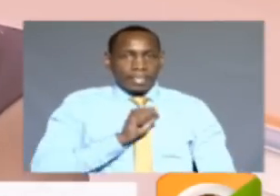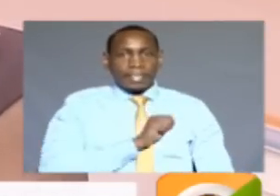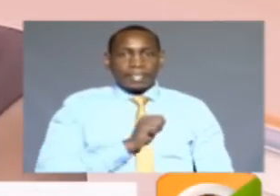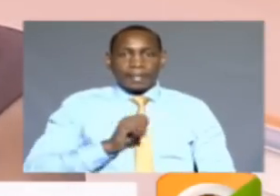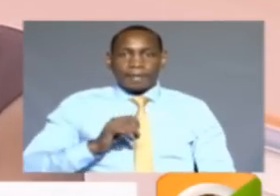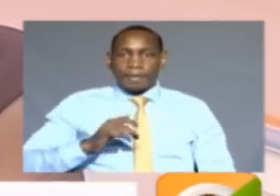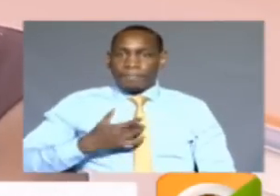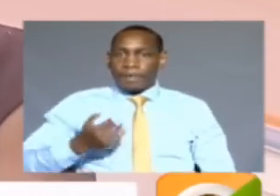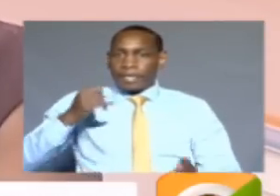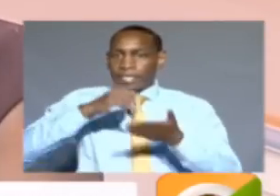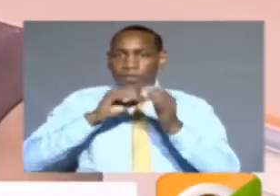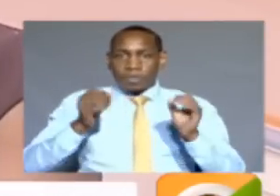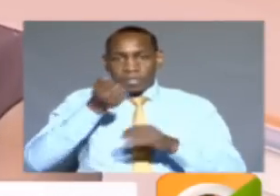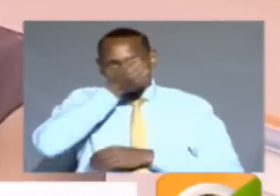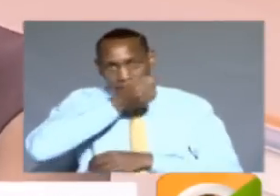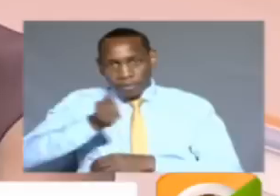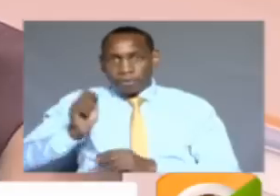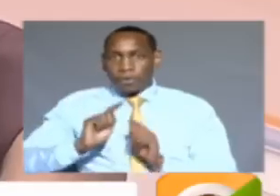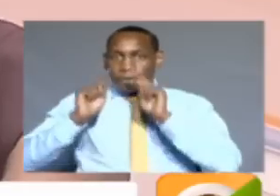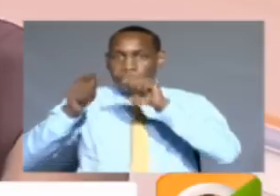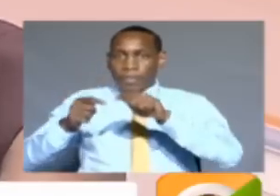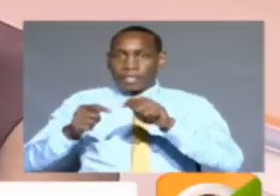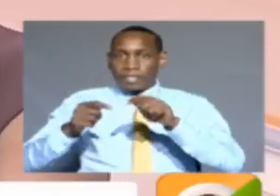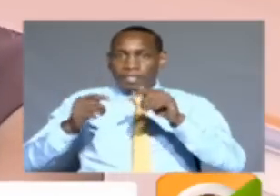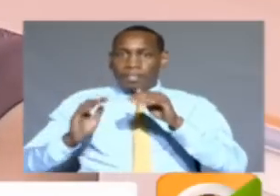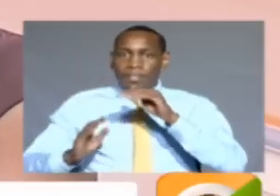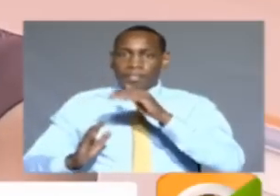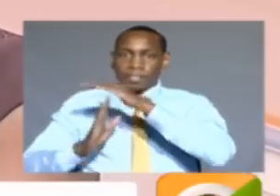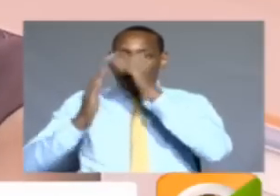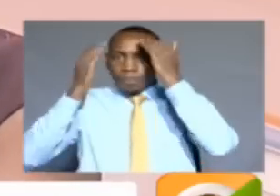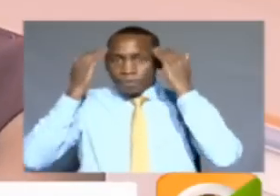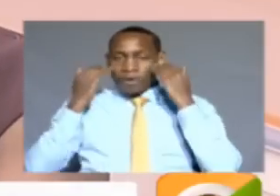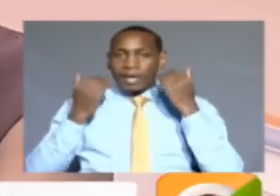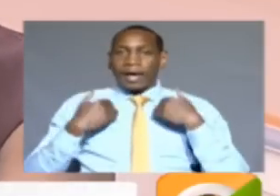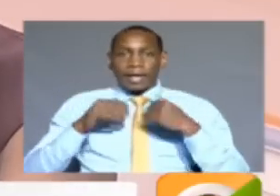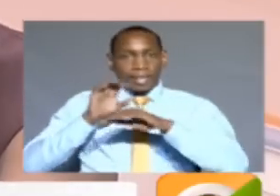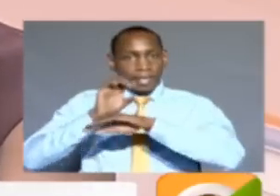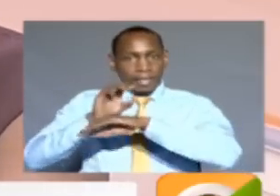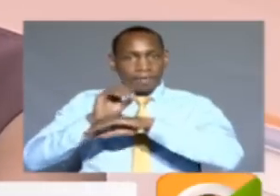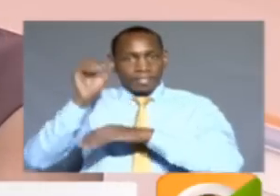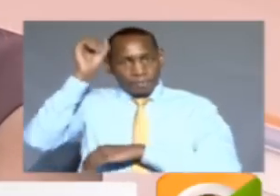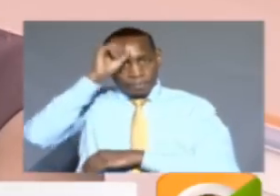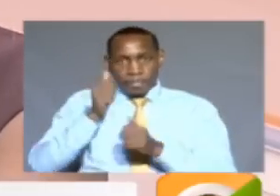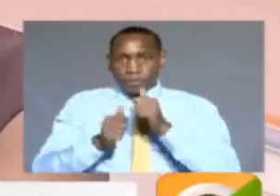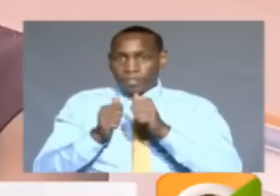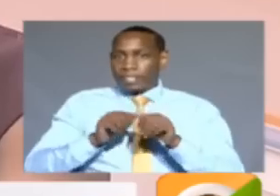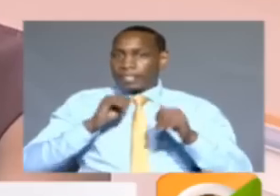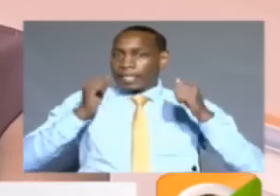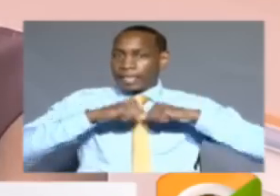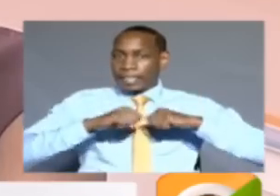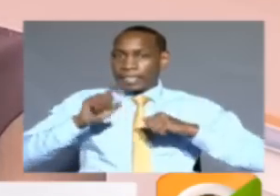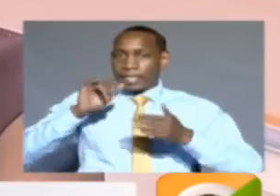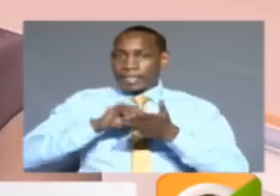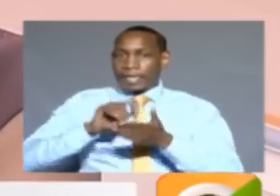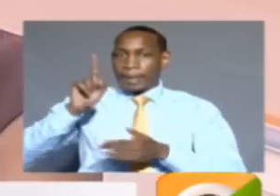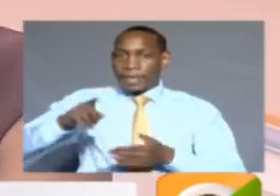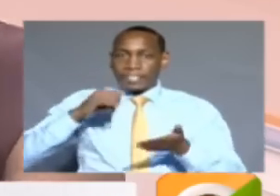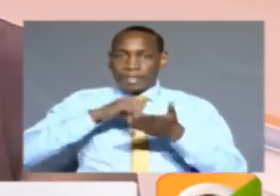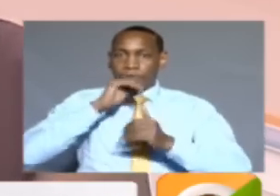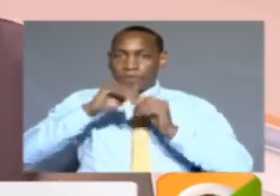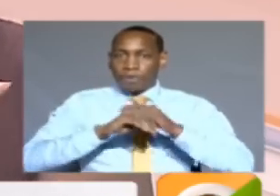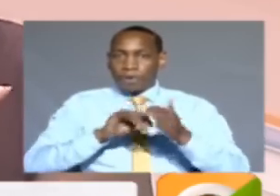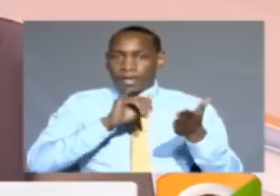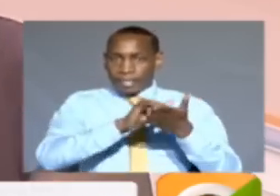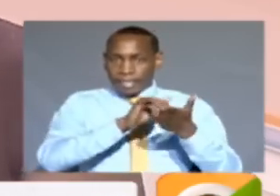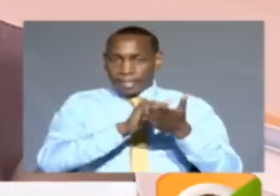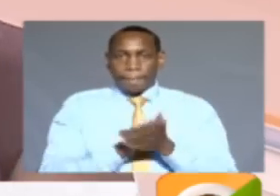excluded mm-hmm. and they had been ignored. They went to the Supreme Court, got the Supreme Court advisory opinion, which in fact agreed with them that they should be involved in all of that. And